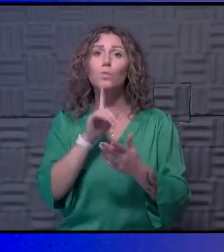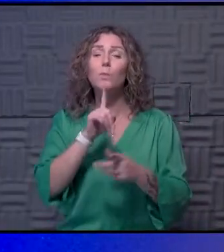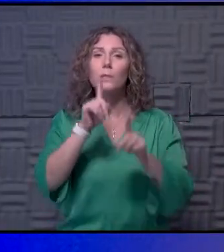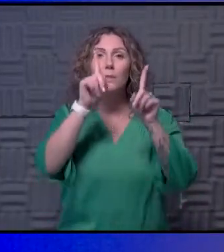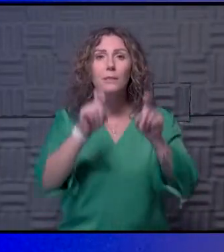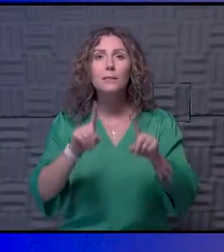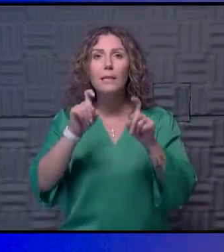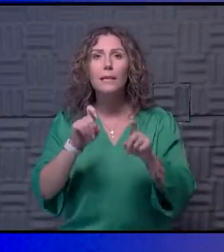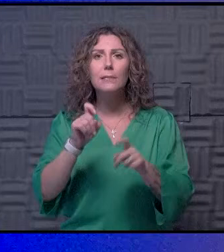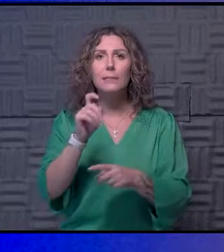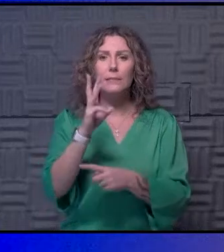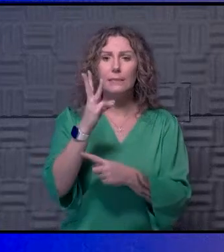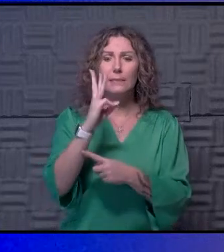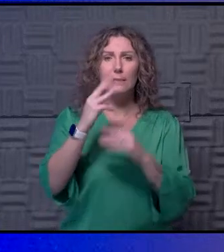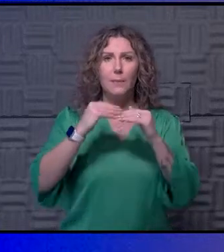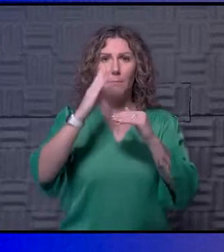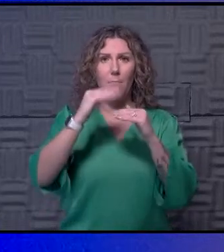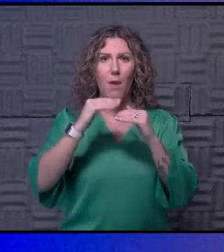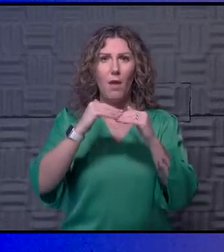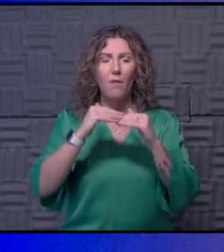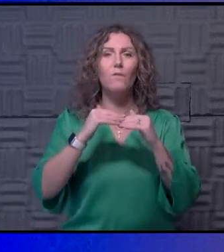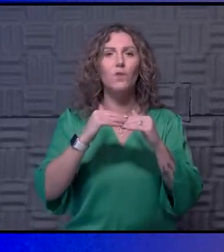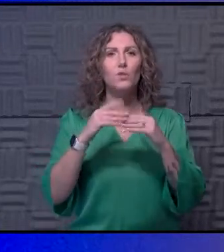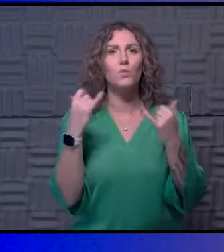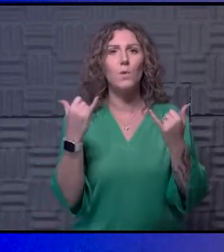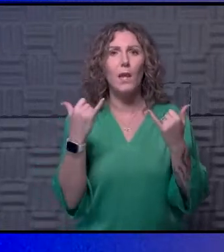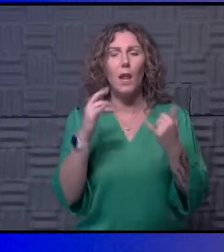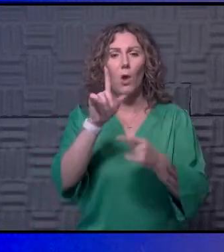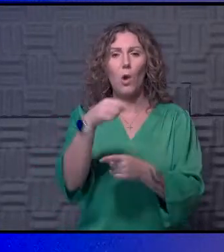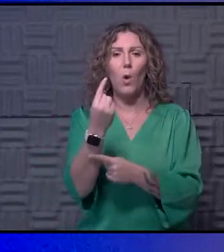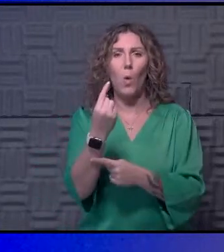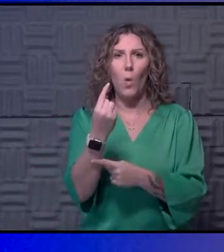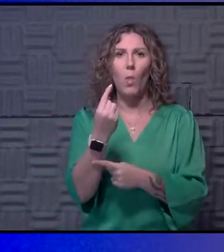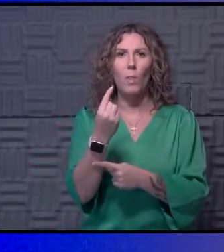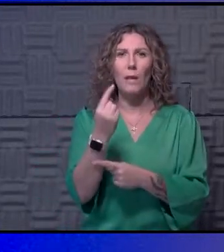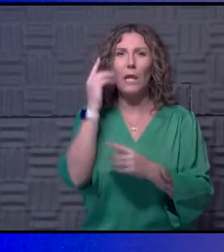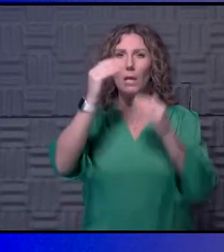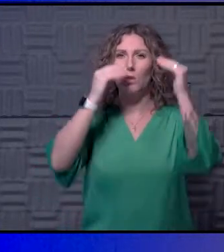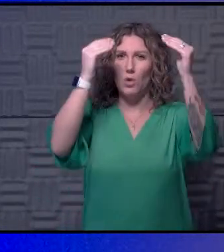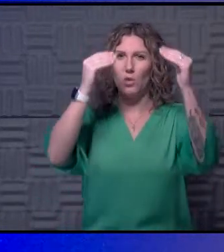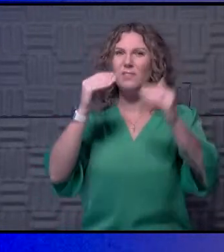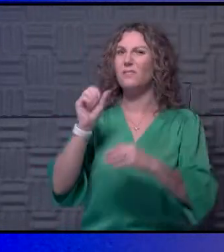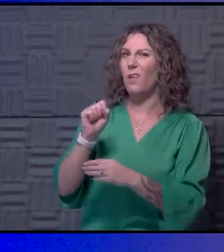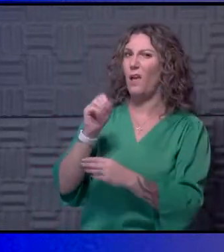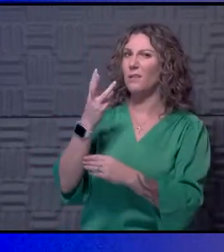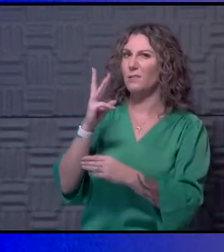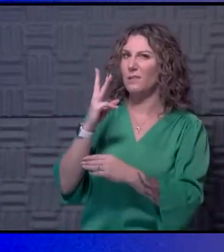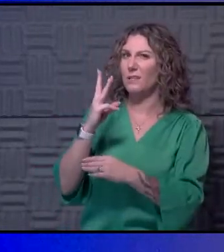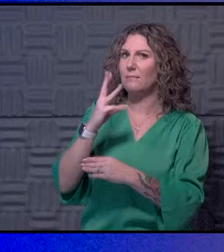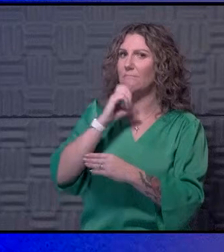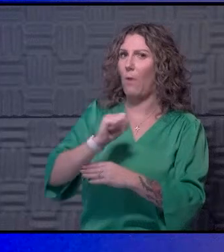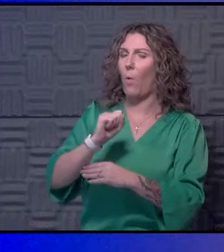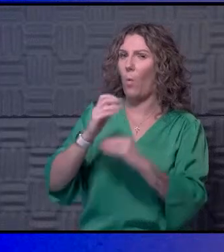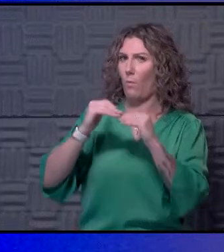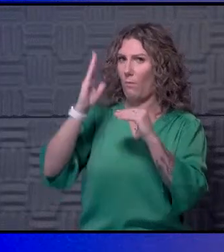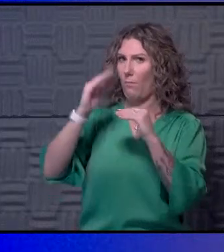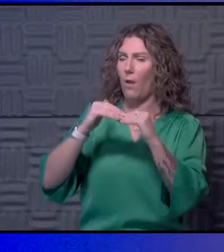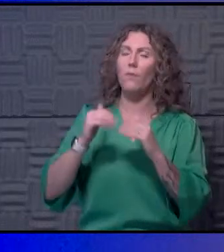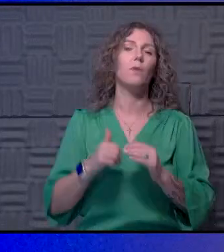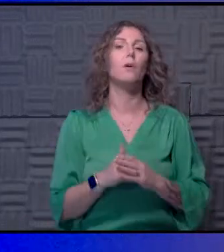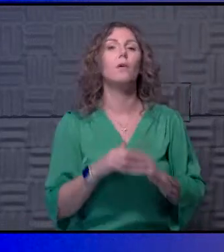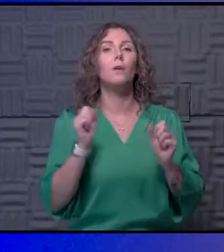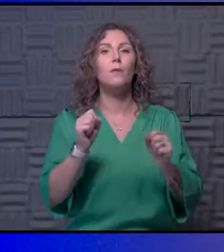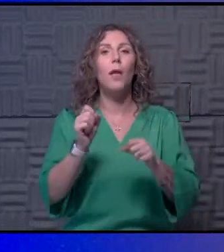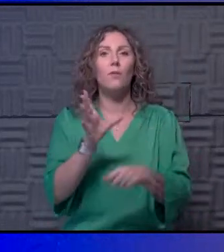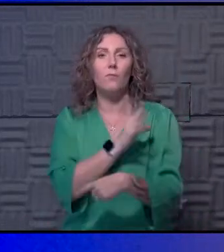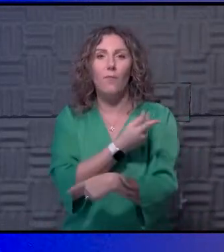tested in 16 or above or 18 above. So really right now it's only going to be the 16 and adults above, I think, yep. that are going to be able to be